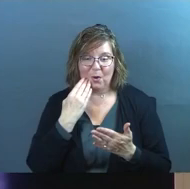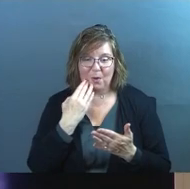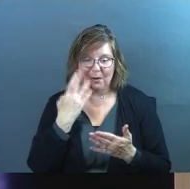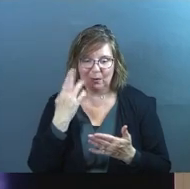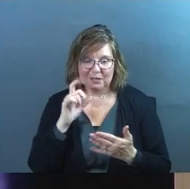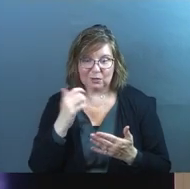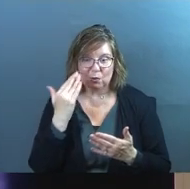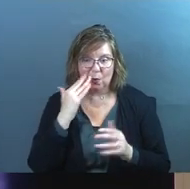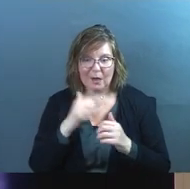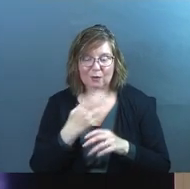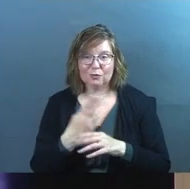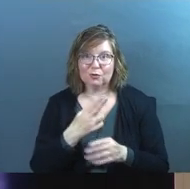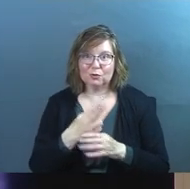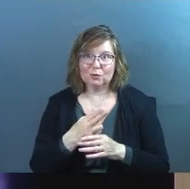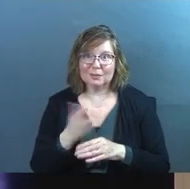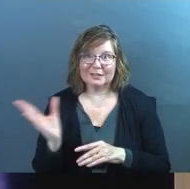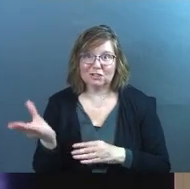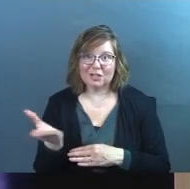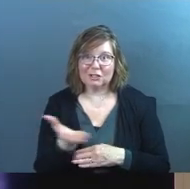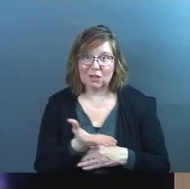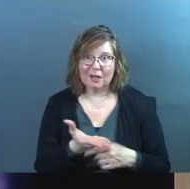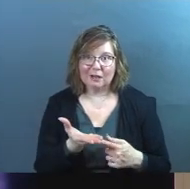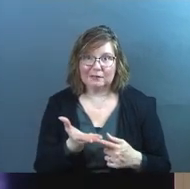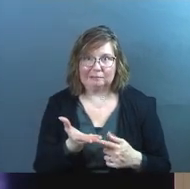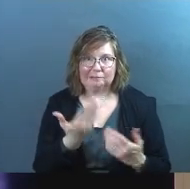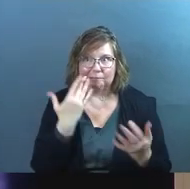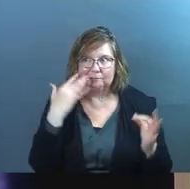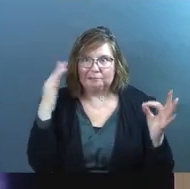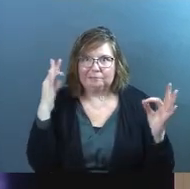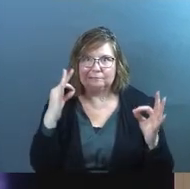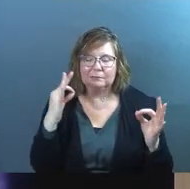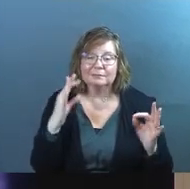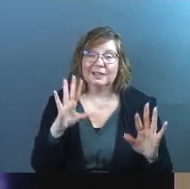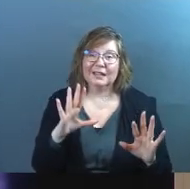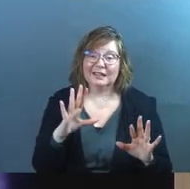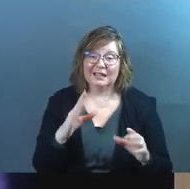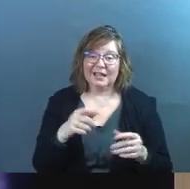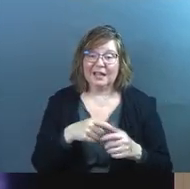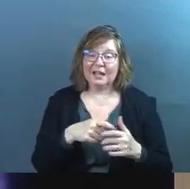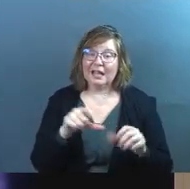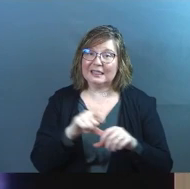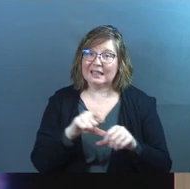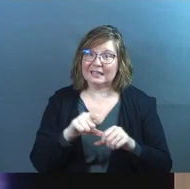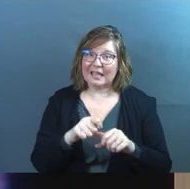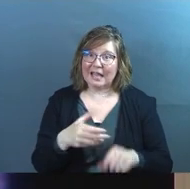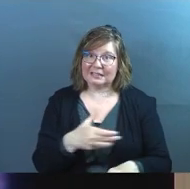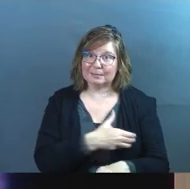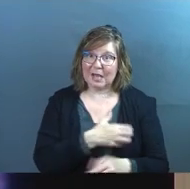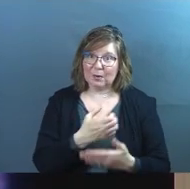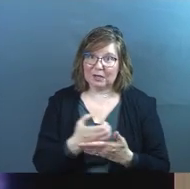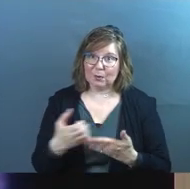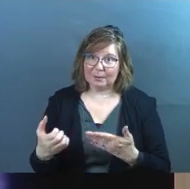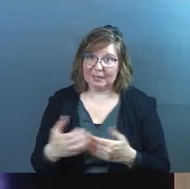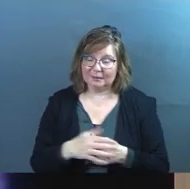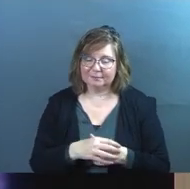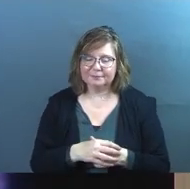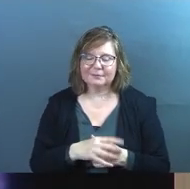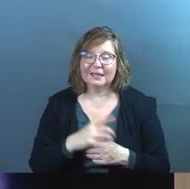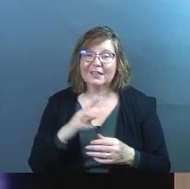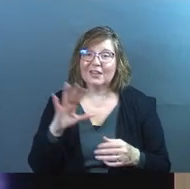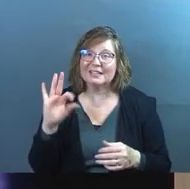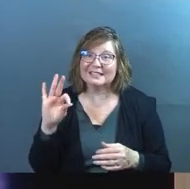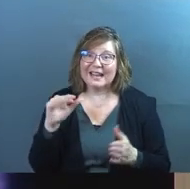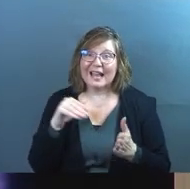and realized you had to know how to use a chainsaw. Dude, okay, the gas-powered equipment,